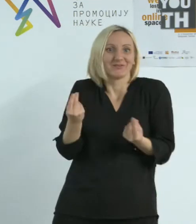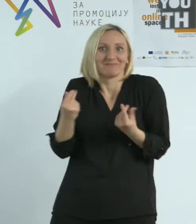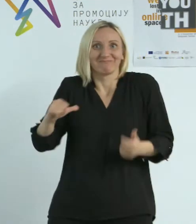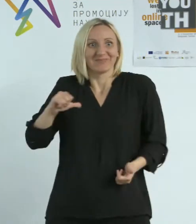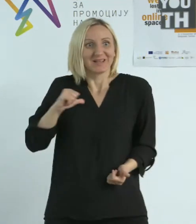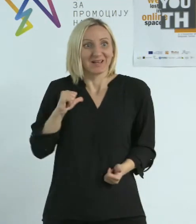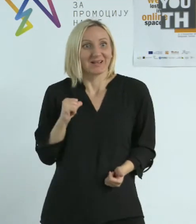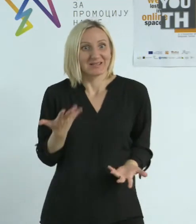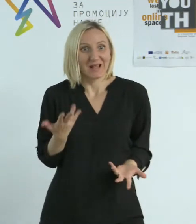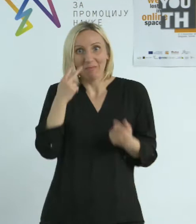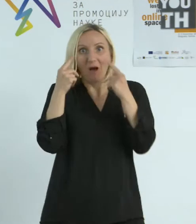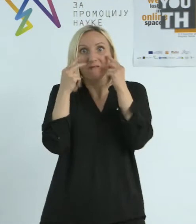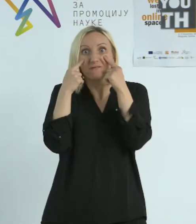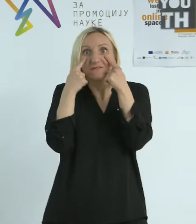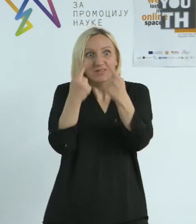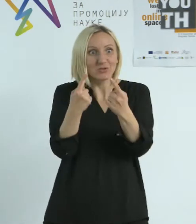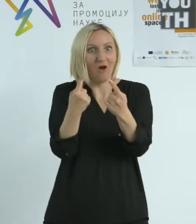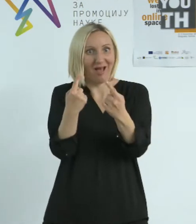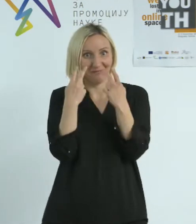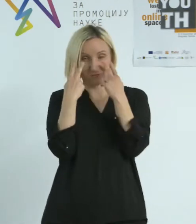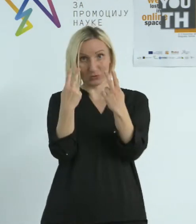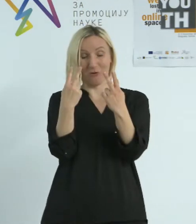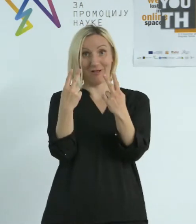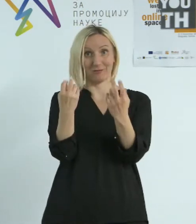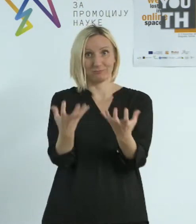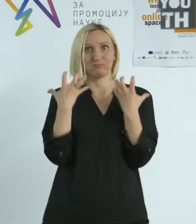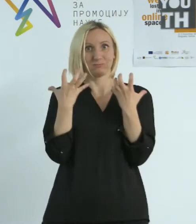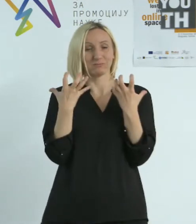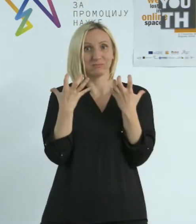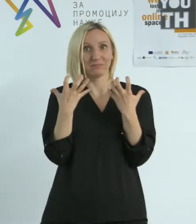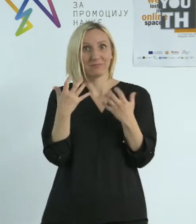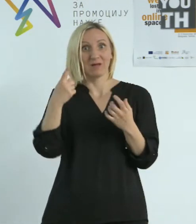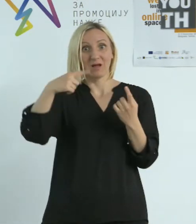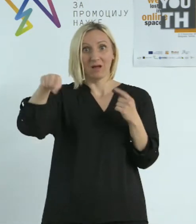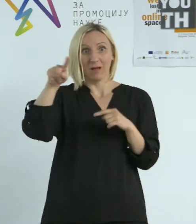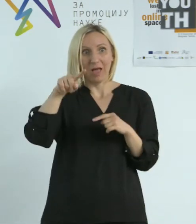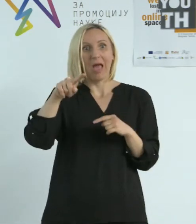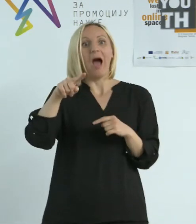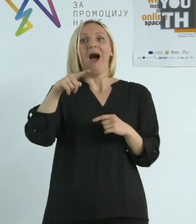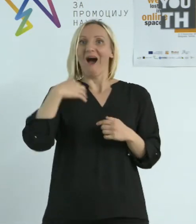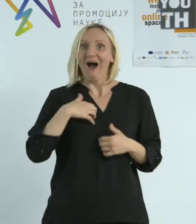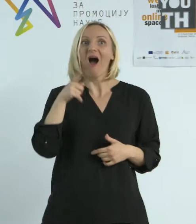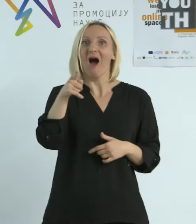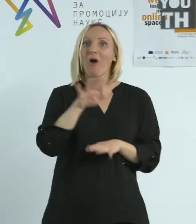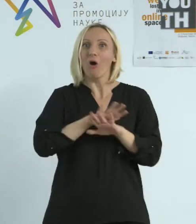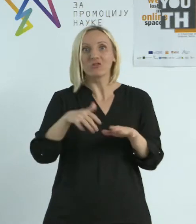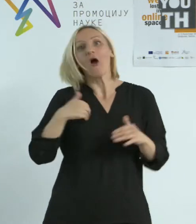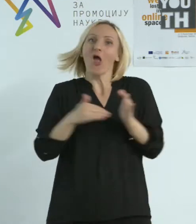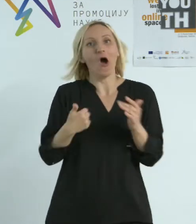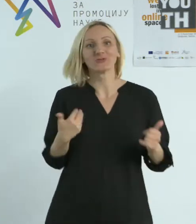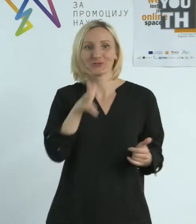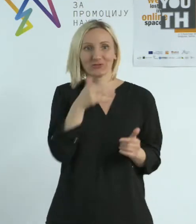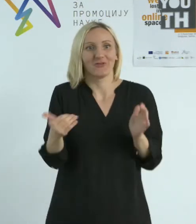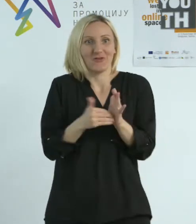is visually appearing and it makes us come for more. It has to be interesting. That